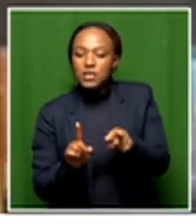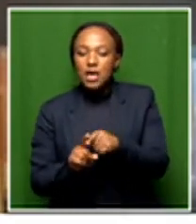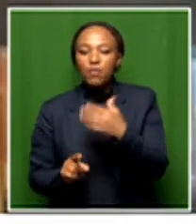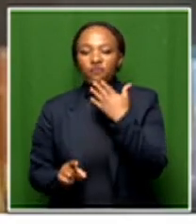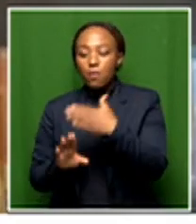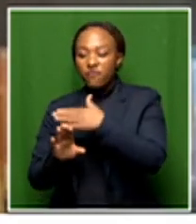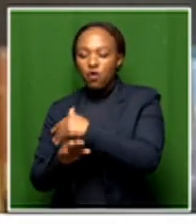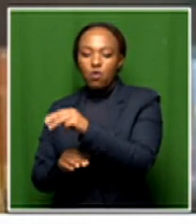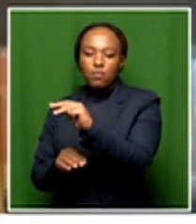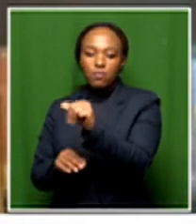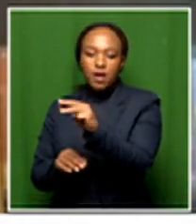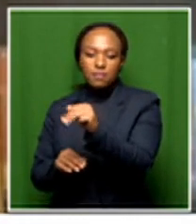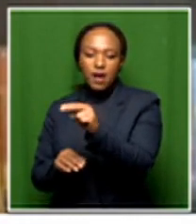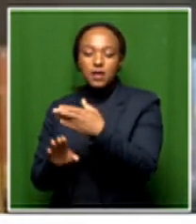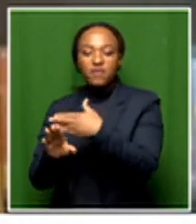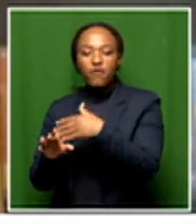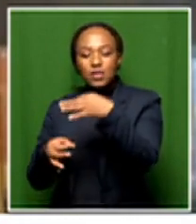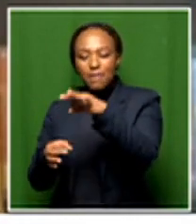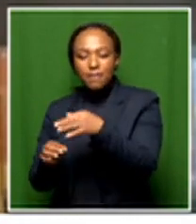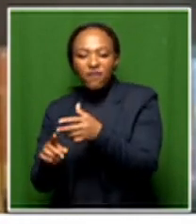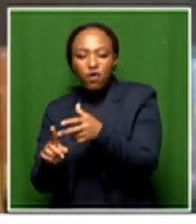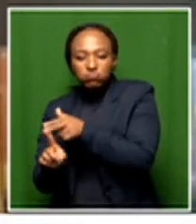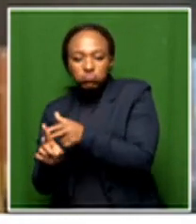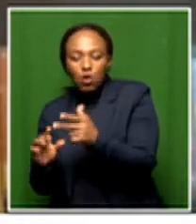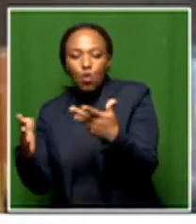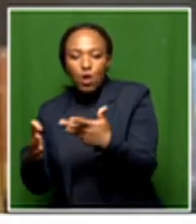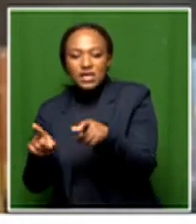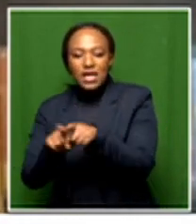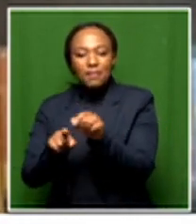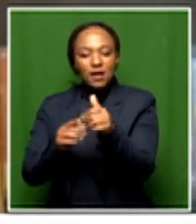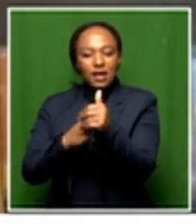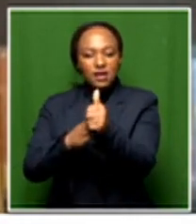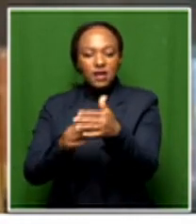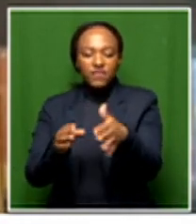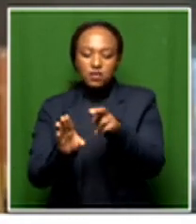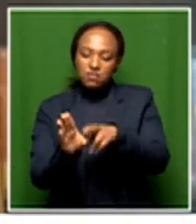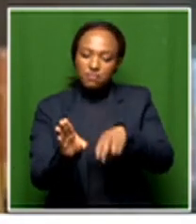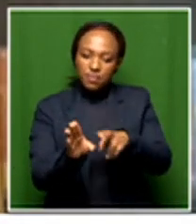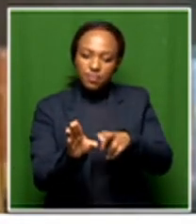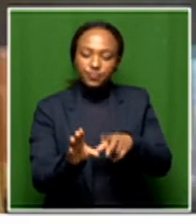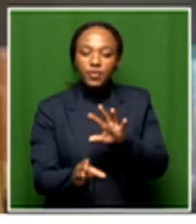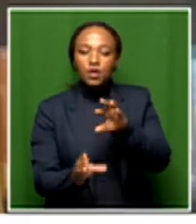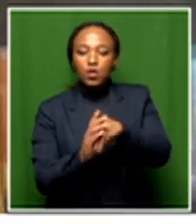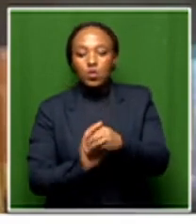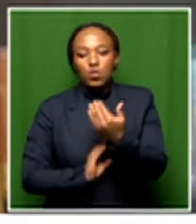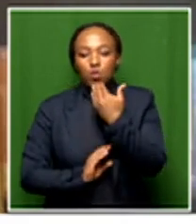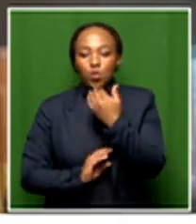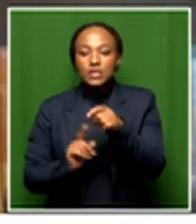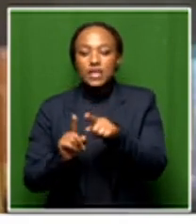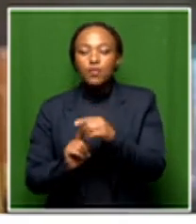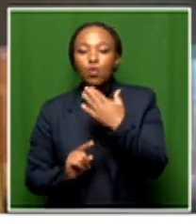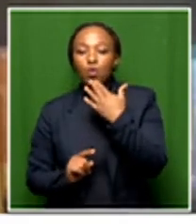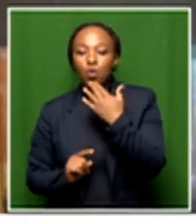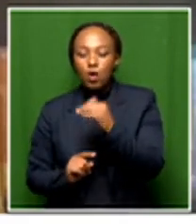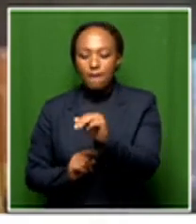Mmusi Maimane and every black leader who has resigned from the DA, including, by the way, Linde